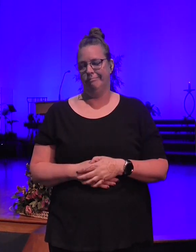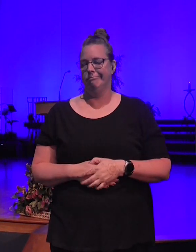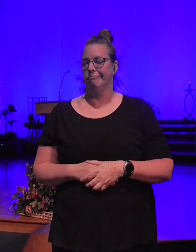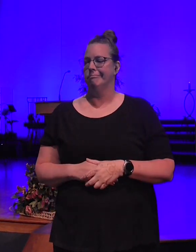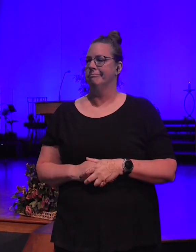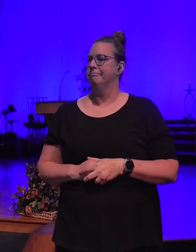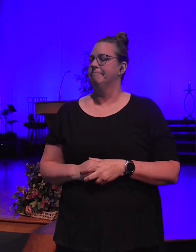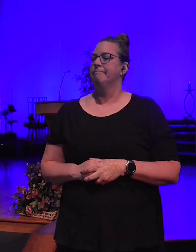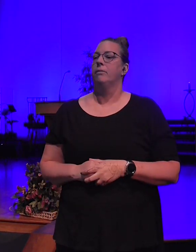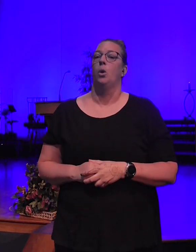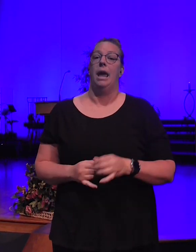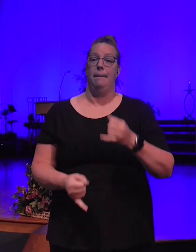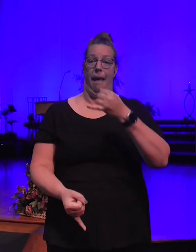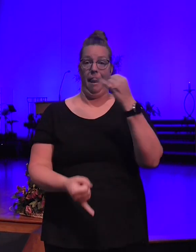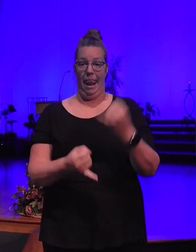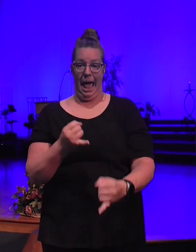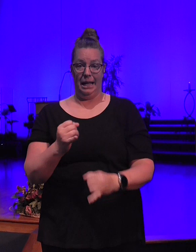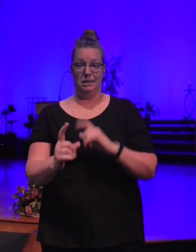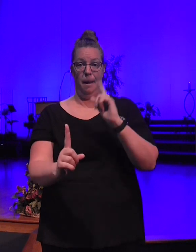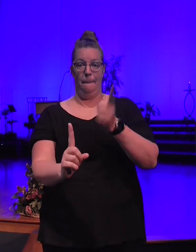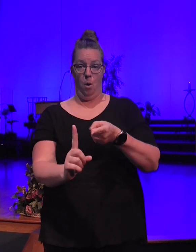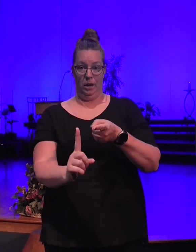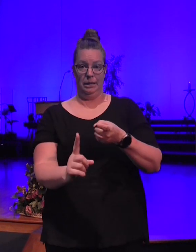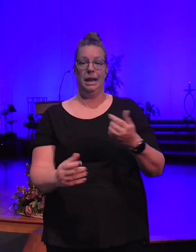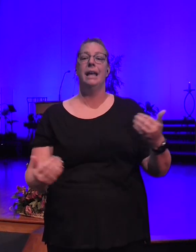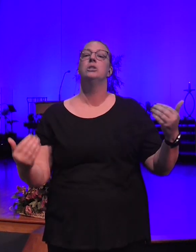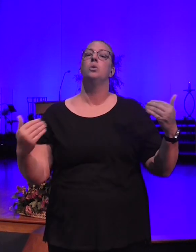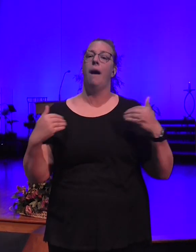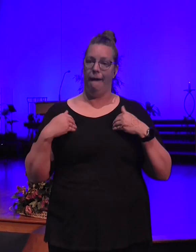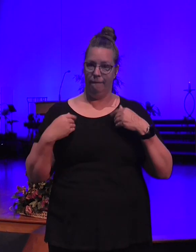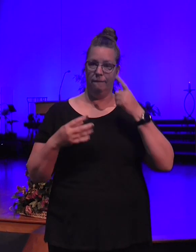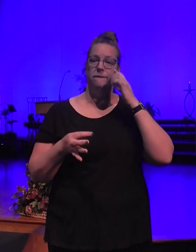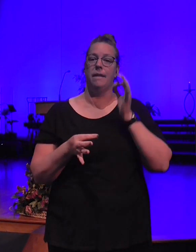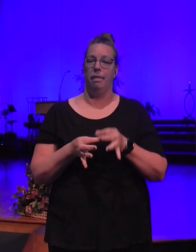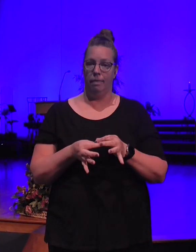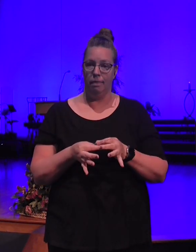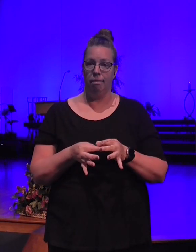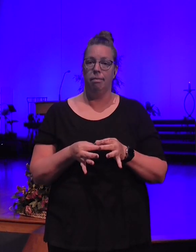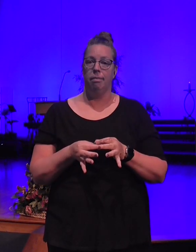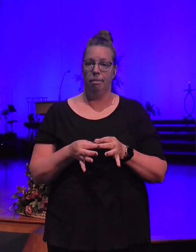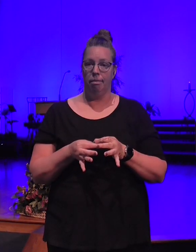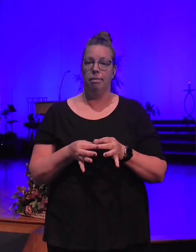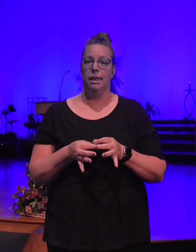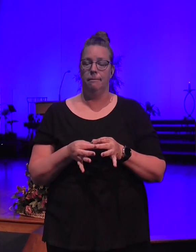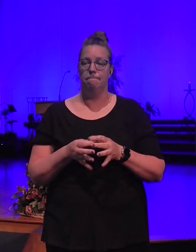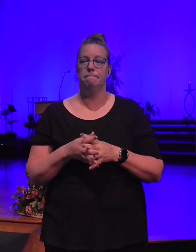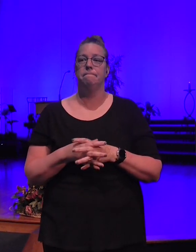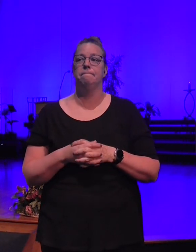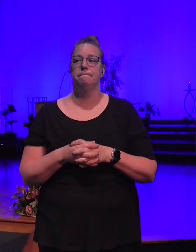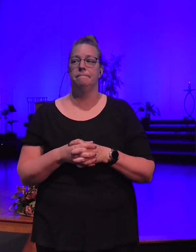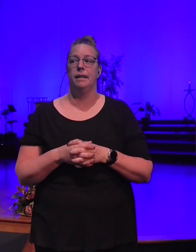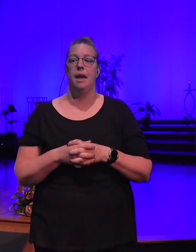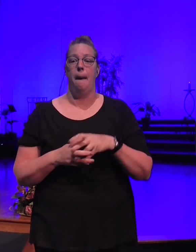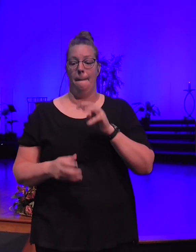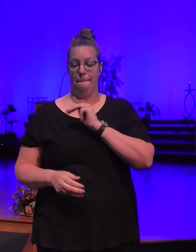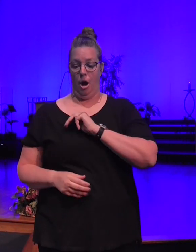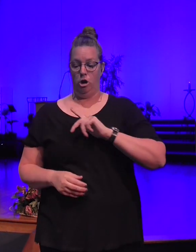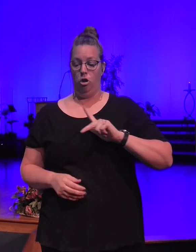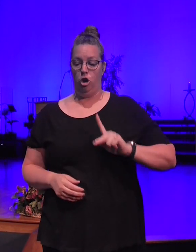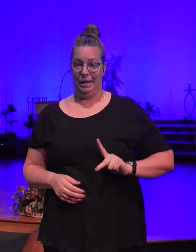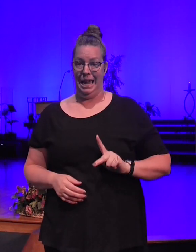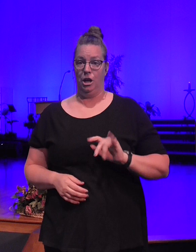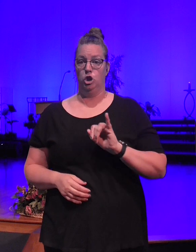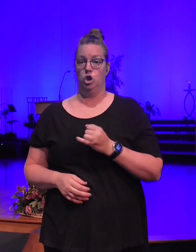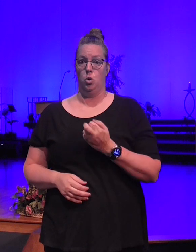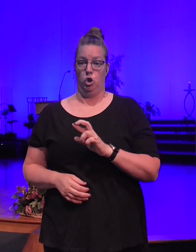The last point is for us to have faith. Have faith. Martin Luther King Jr. said, "Faith is taking